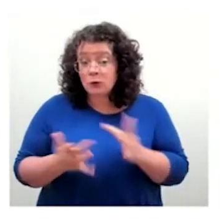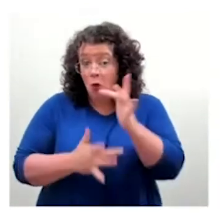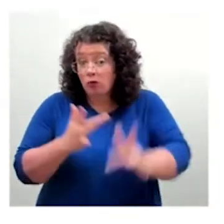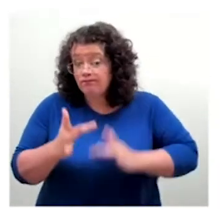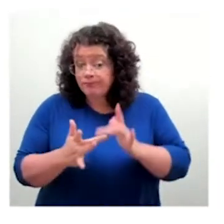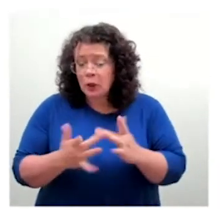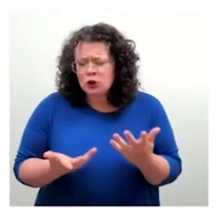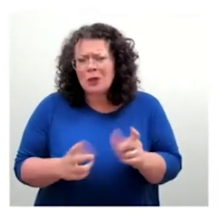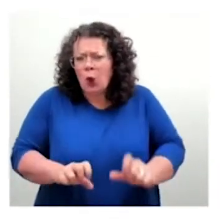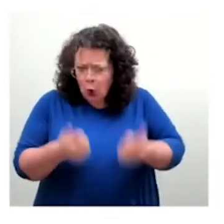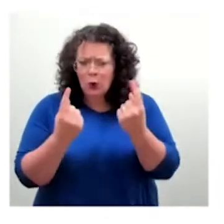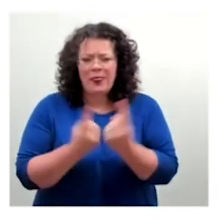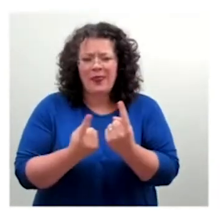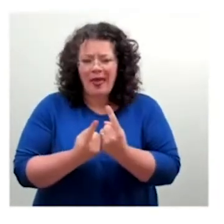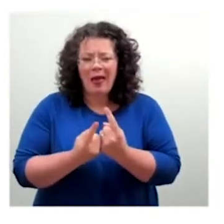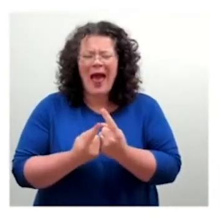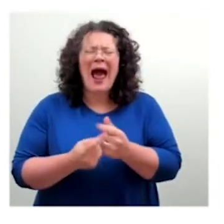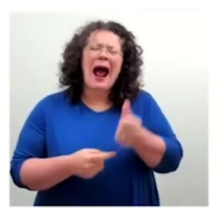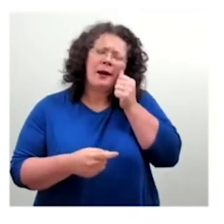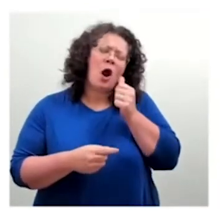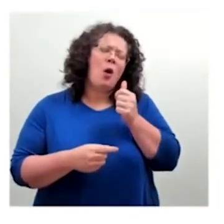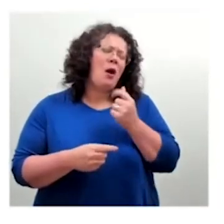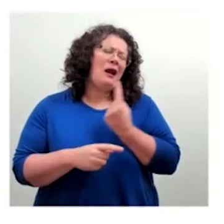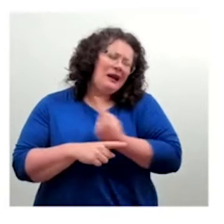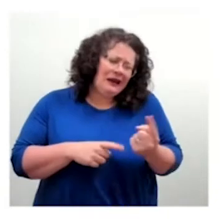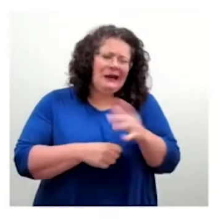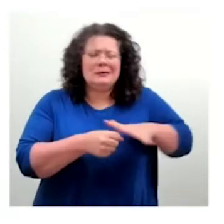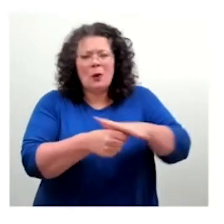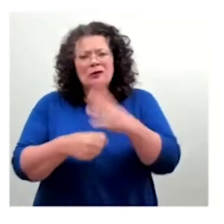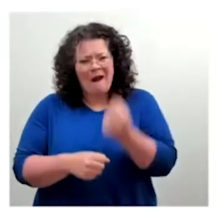the amount of conferences that all of us have